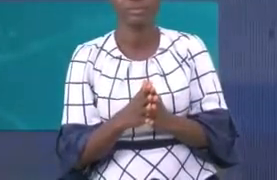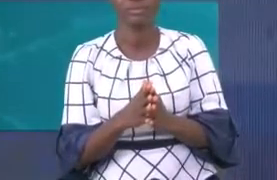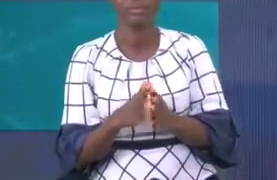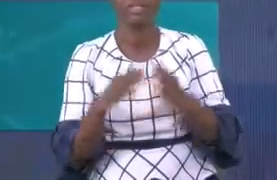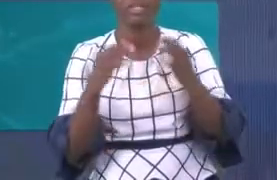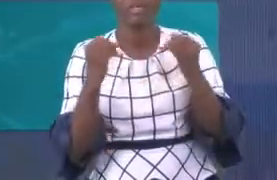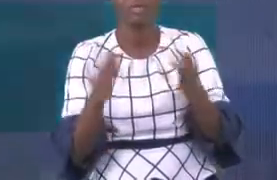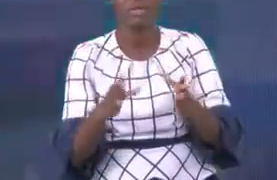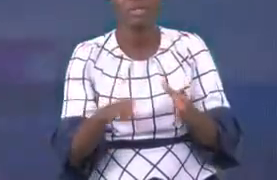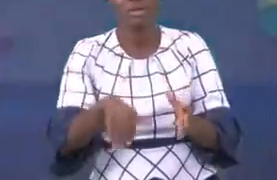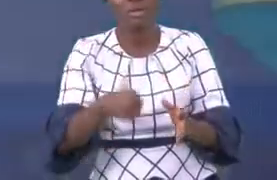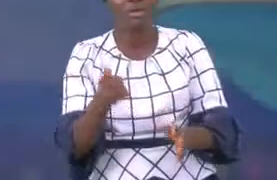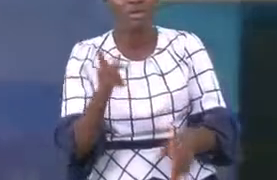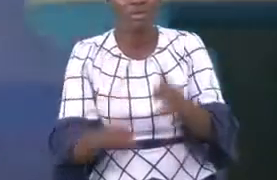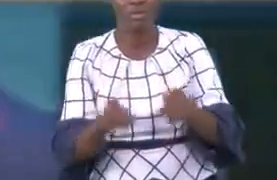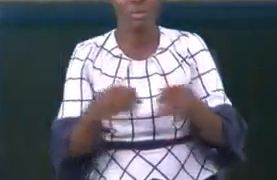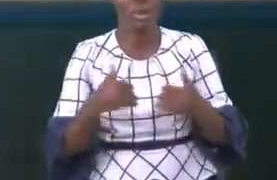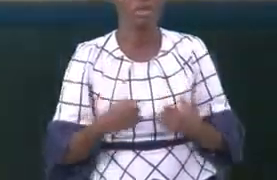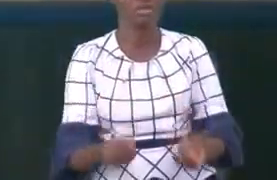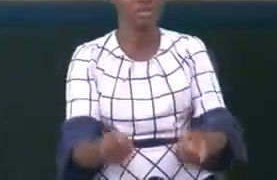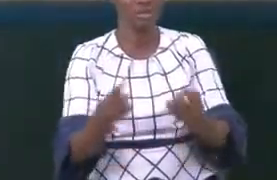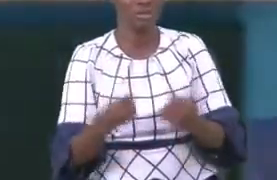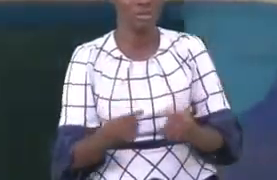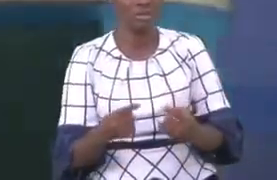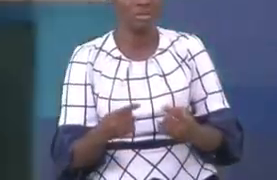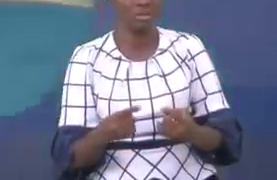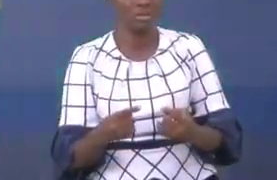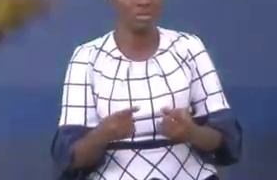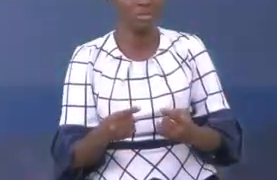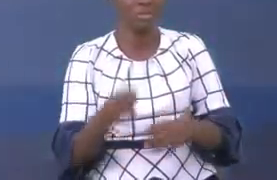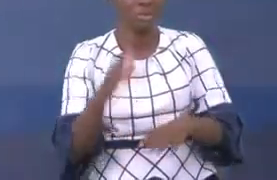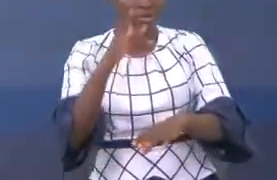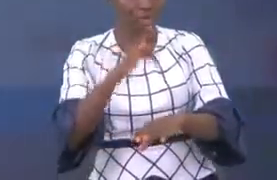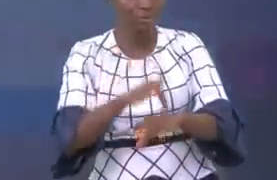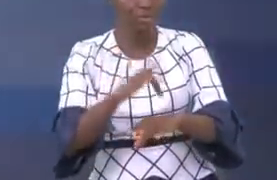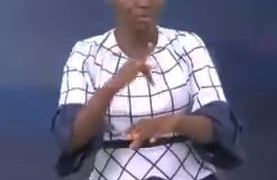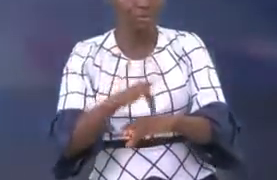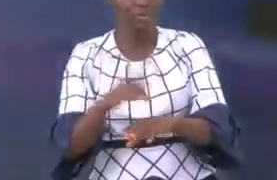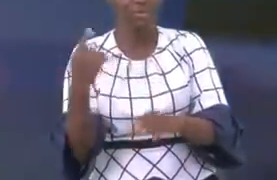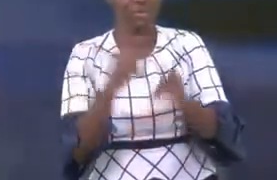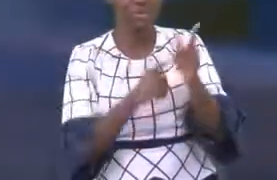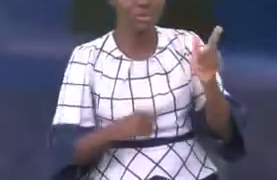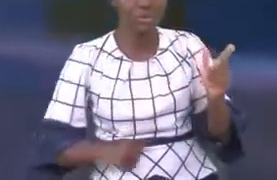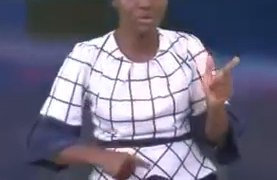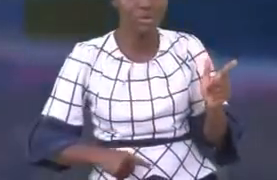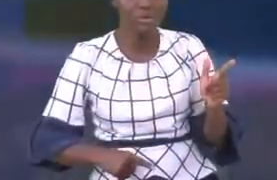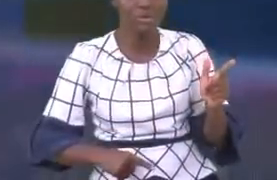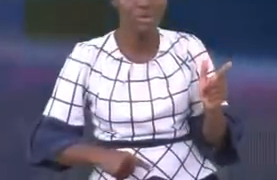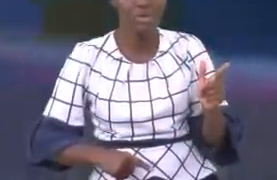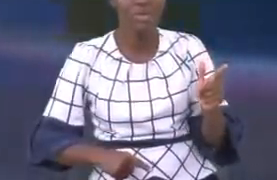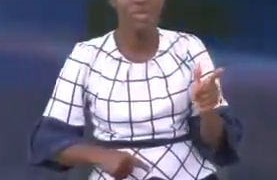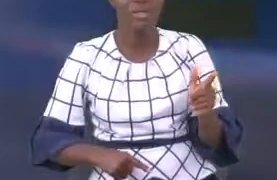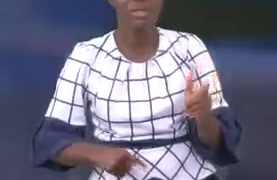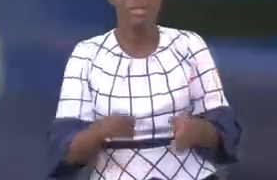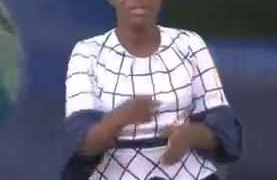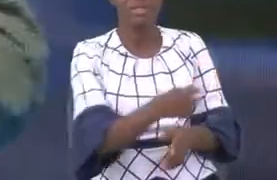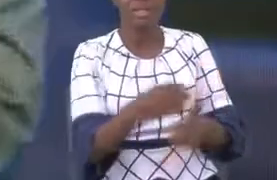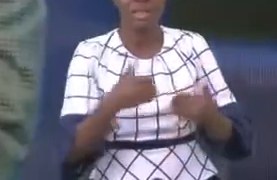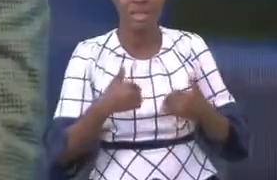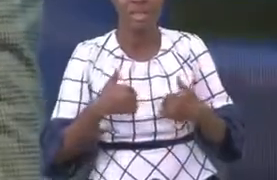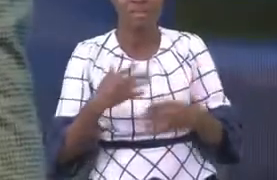have touched the Lord. They have linked up with the Lord. And they have got wonders,